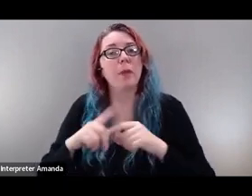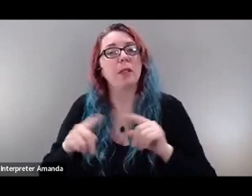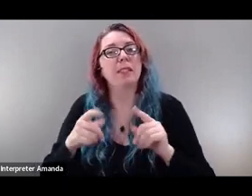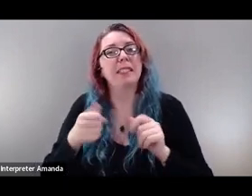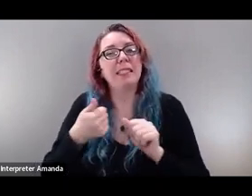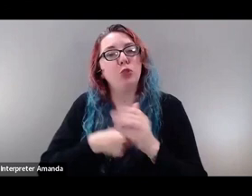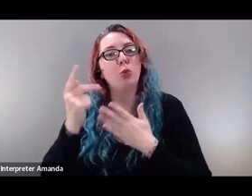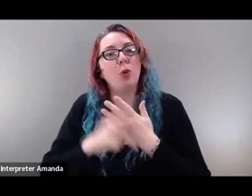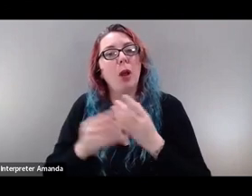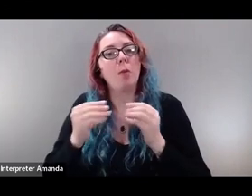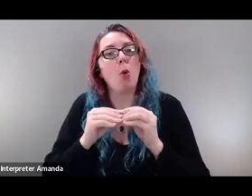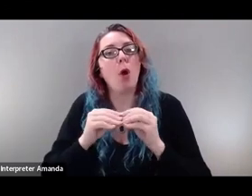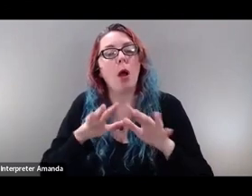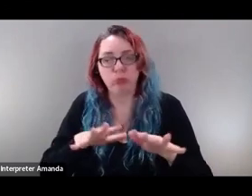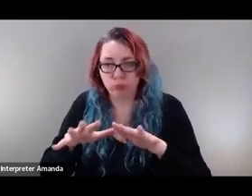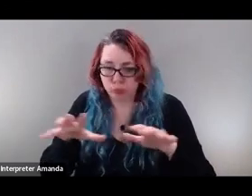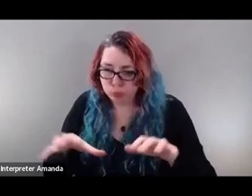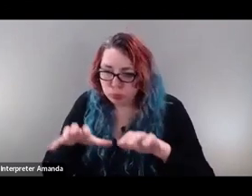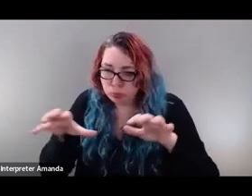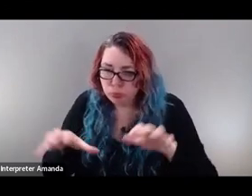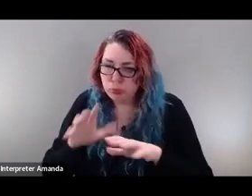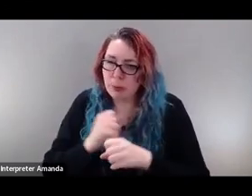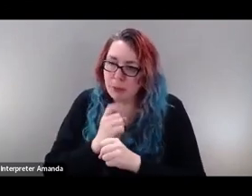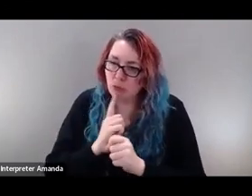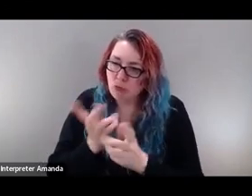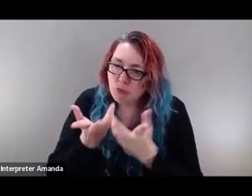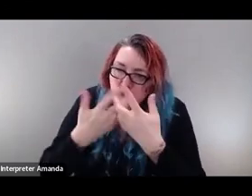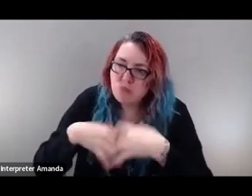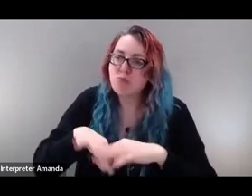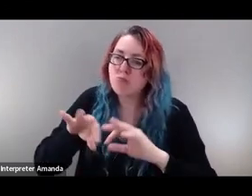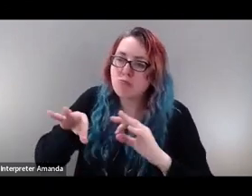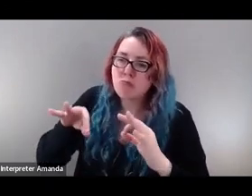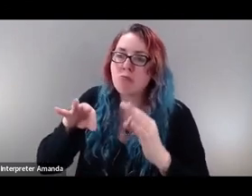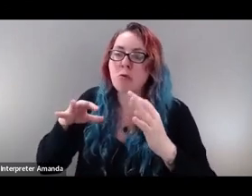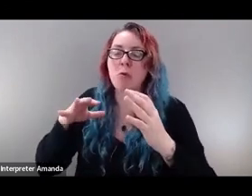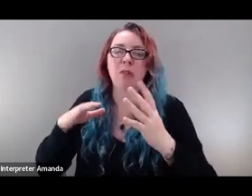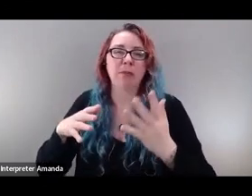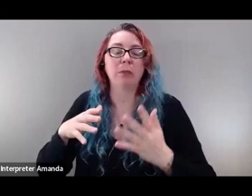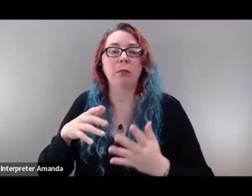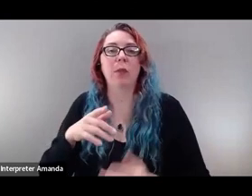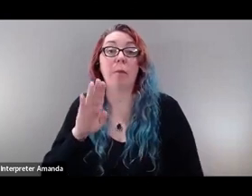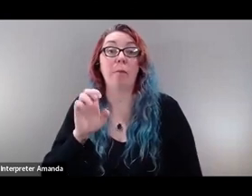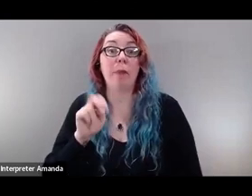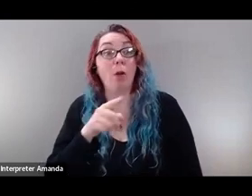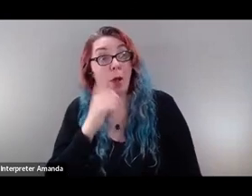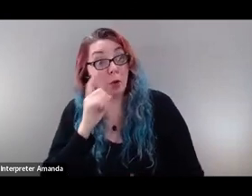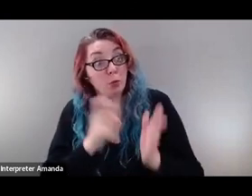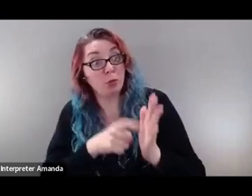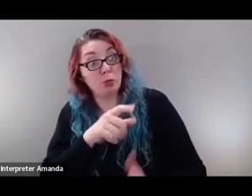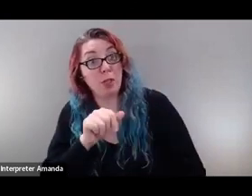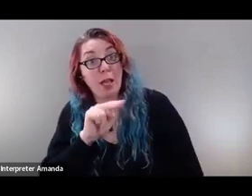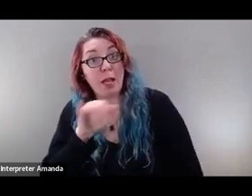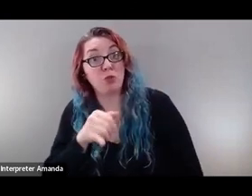That's a shift that has happened. Yeah. Thank you. I see, Anju, you also have your hand up.